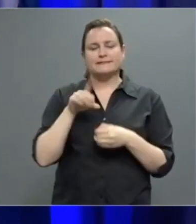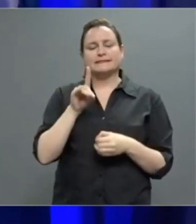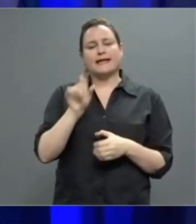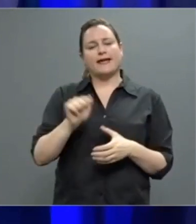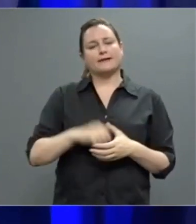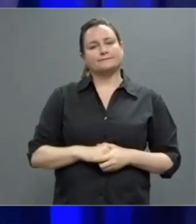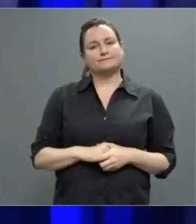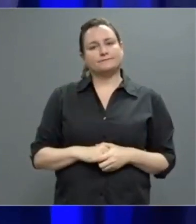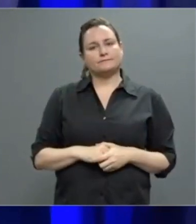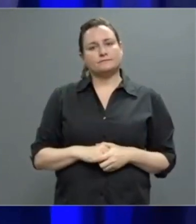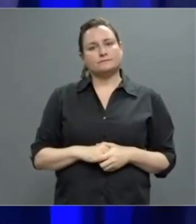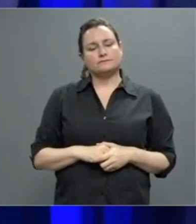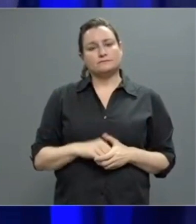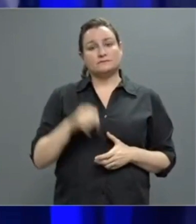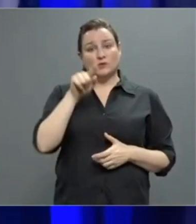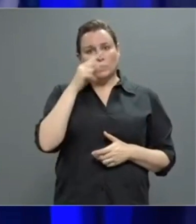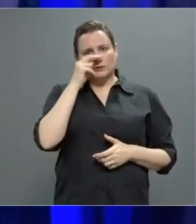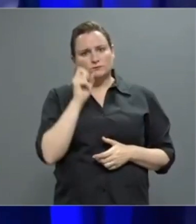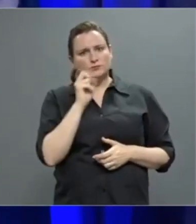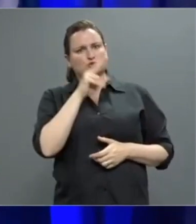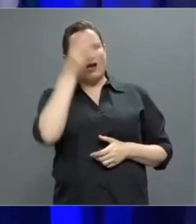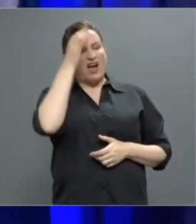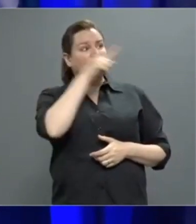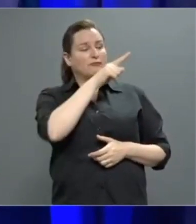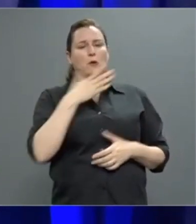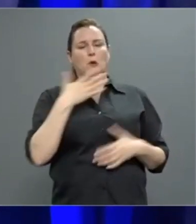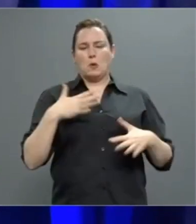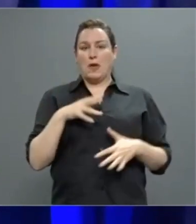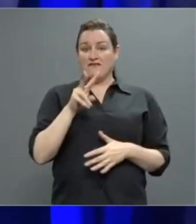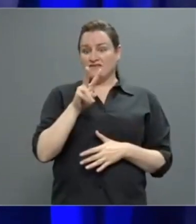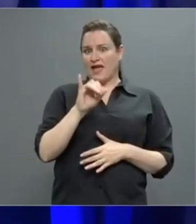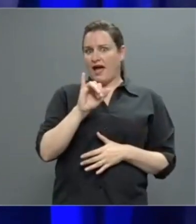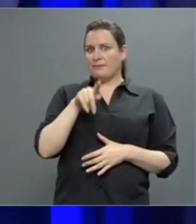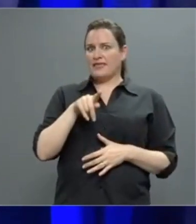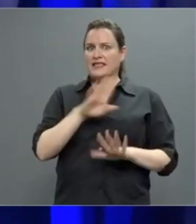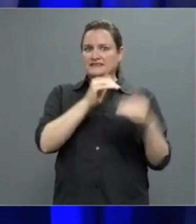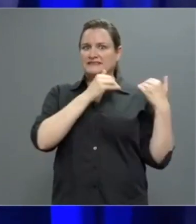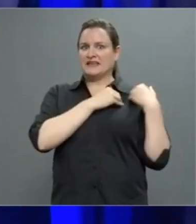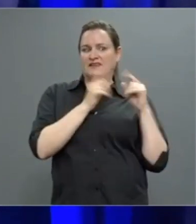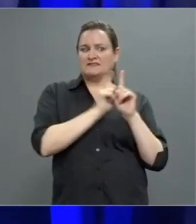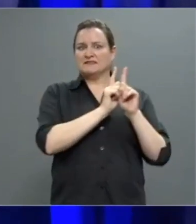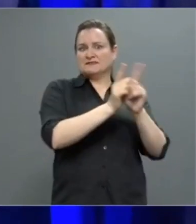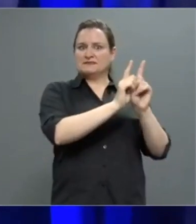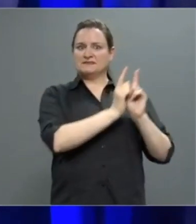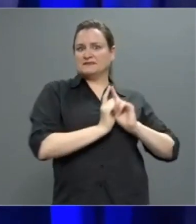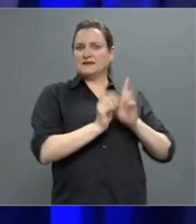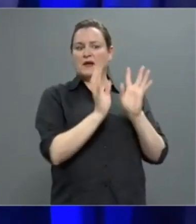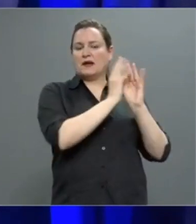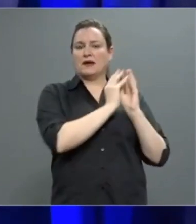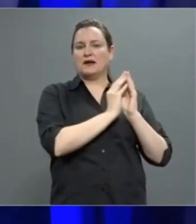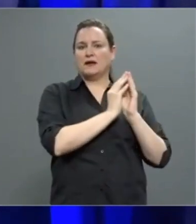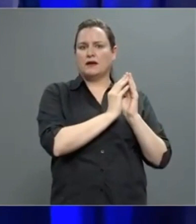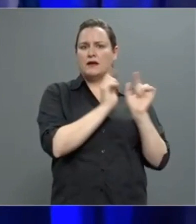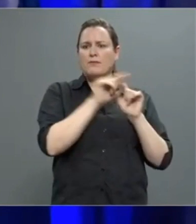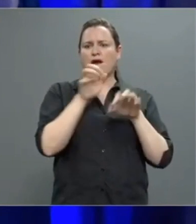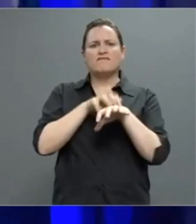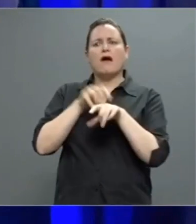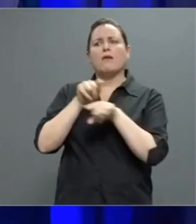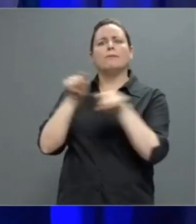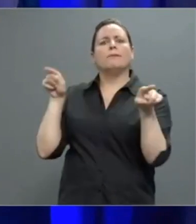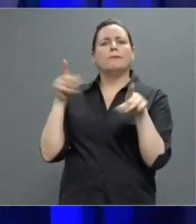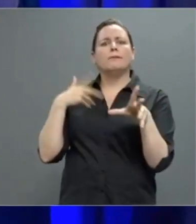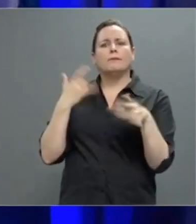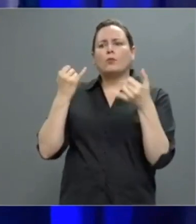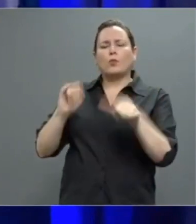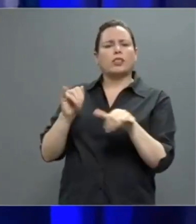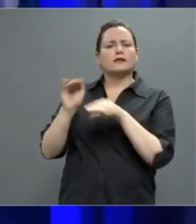you're tired of a state that spends more on VIP security for politicians than on protecting the farmers who feed us all, you